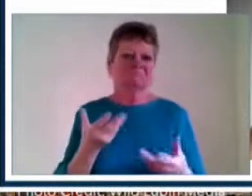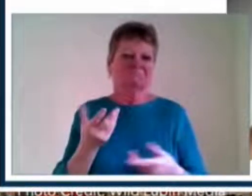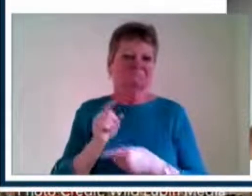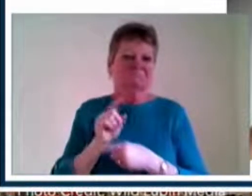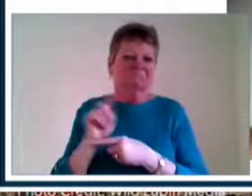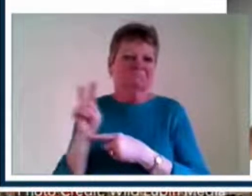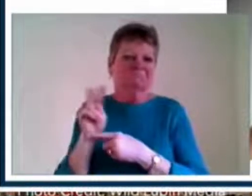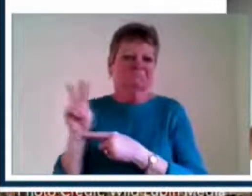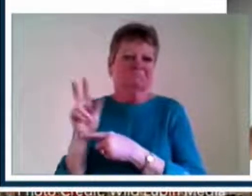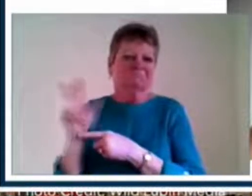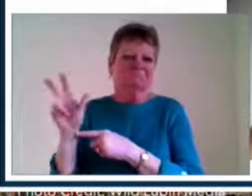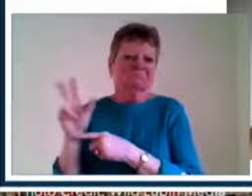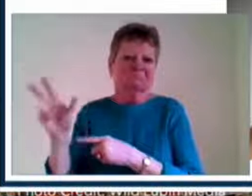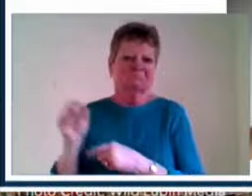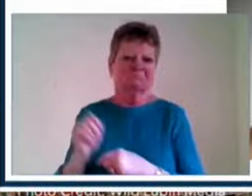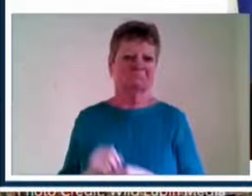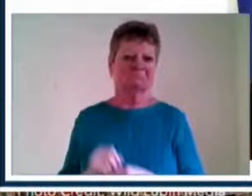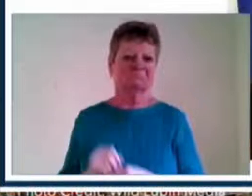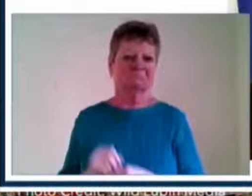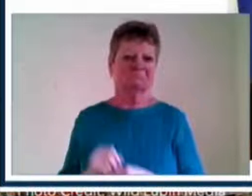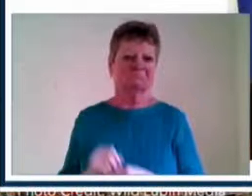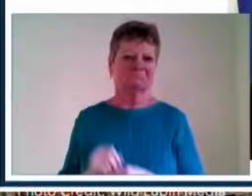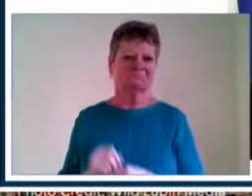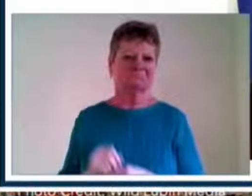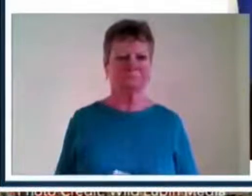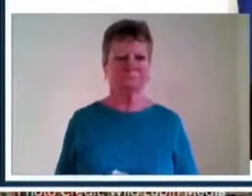weeks. Alicia, do you have a follow-up?